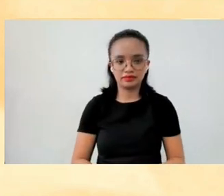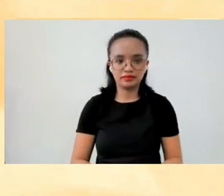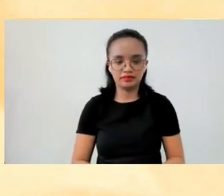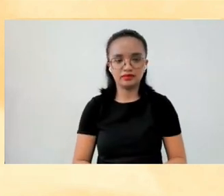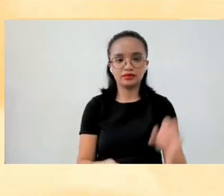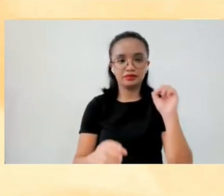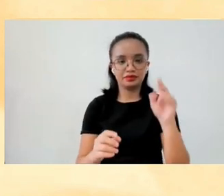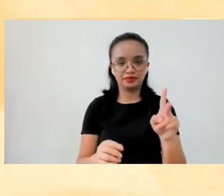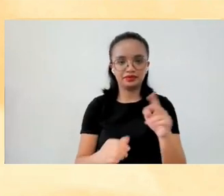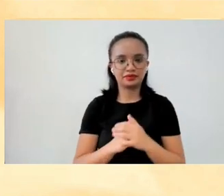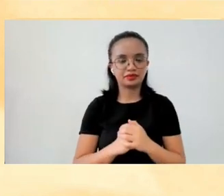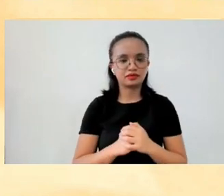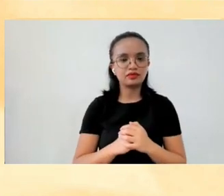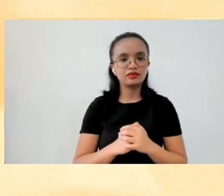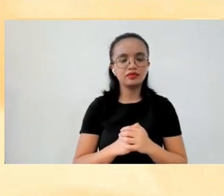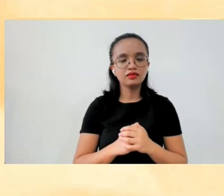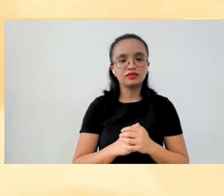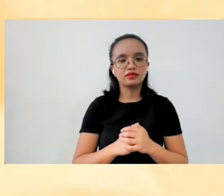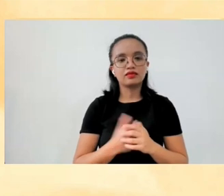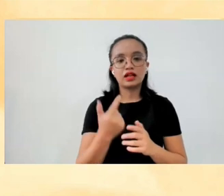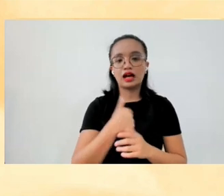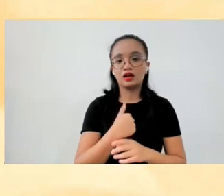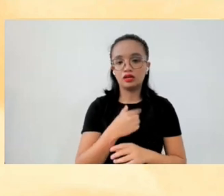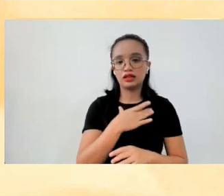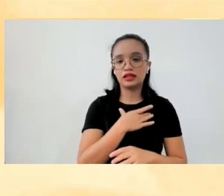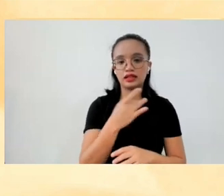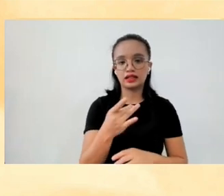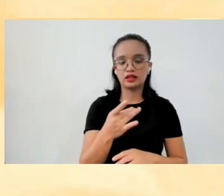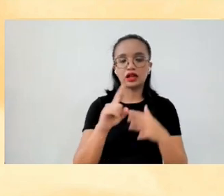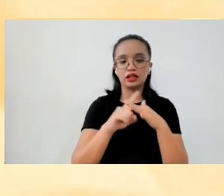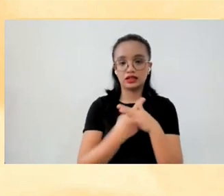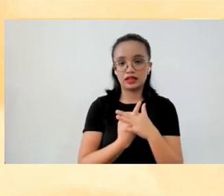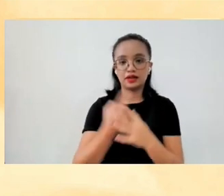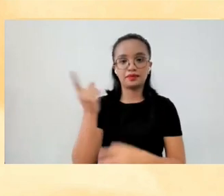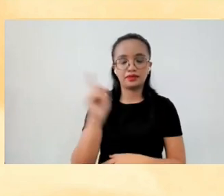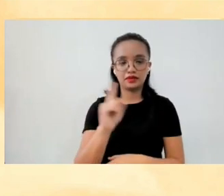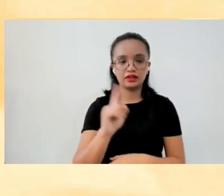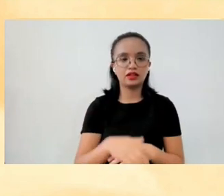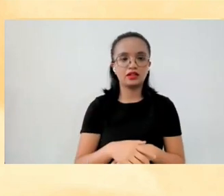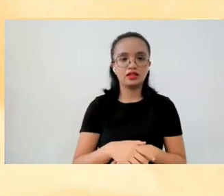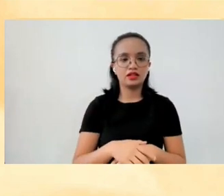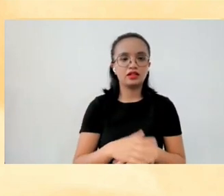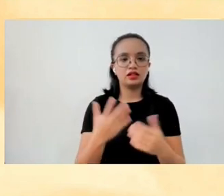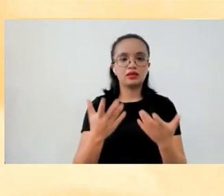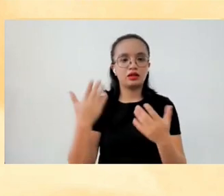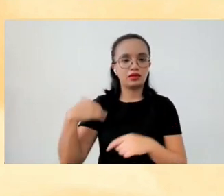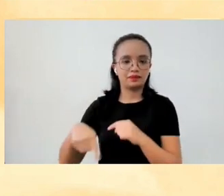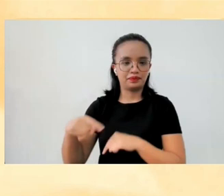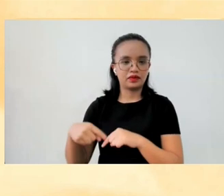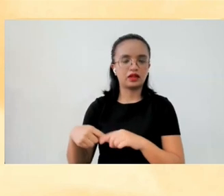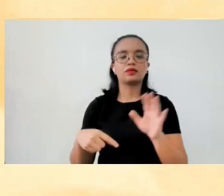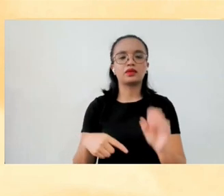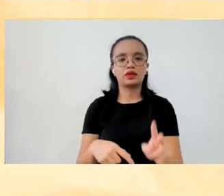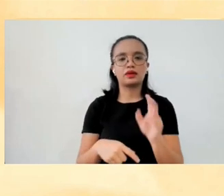Okay, so I would just like to start with maybe previous slide.